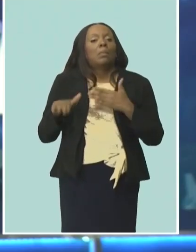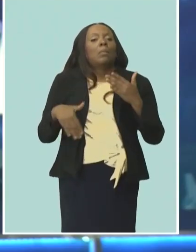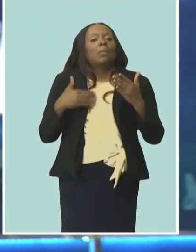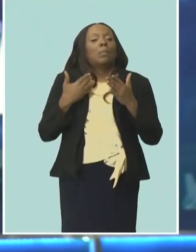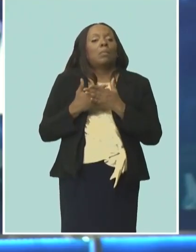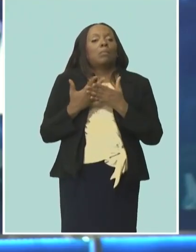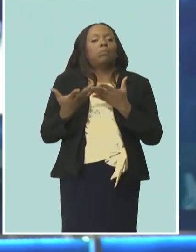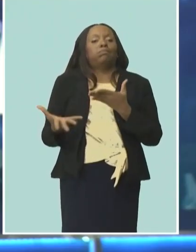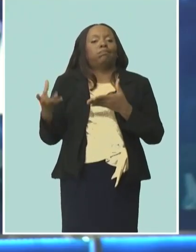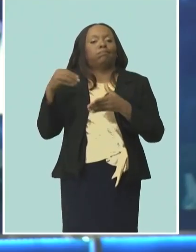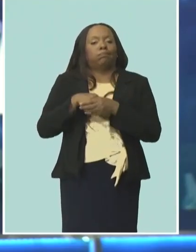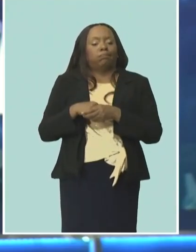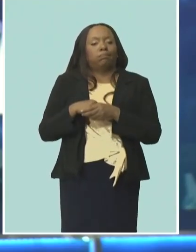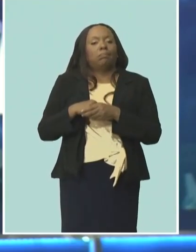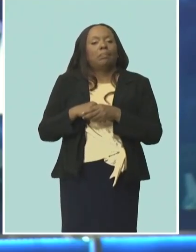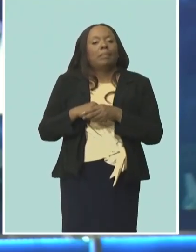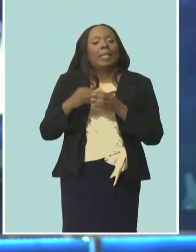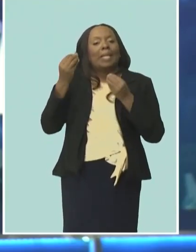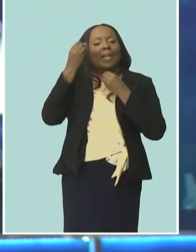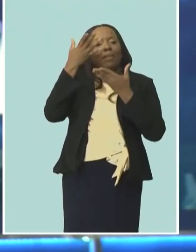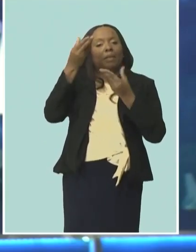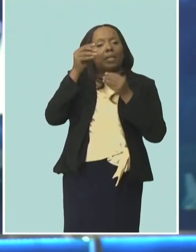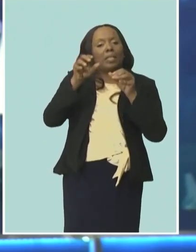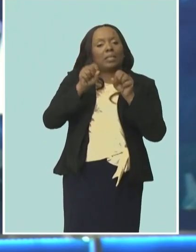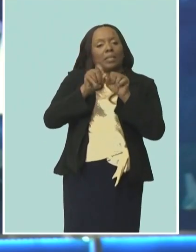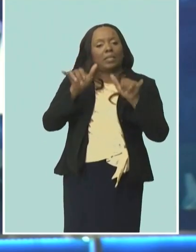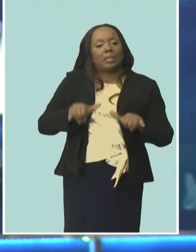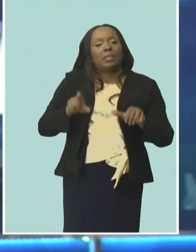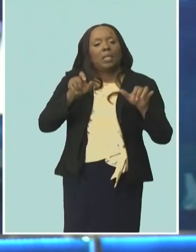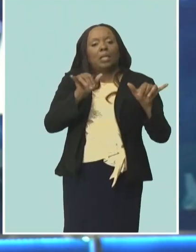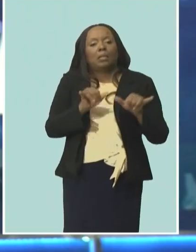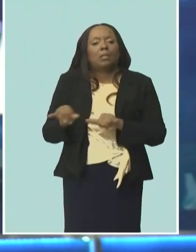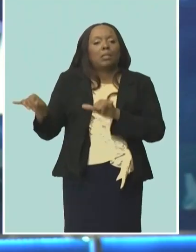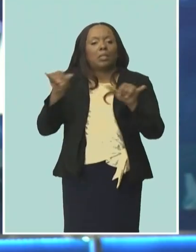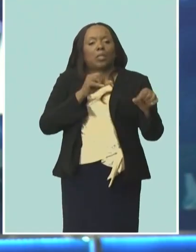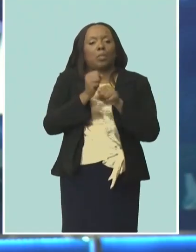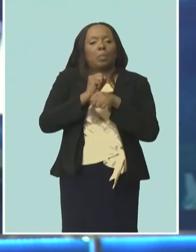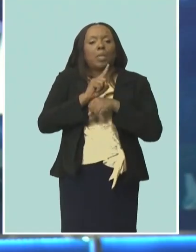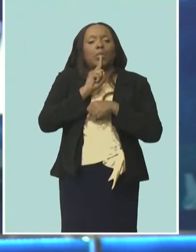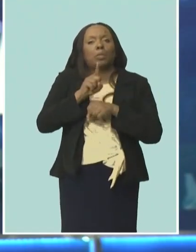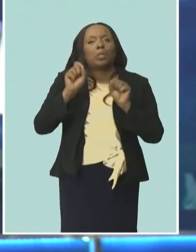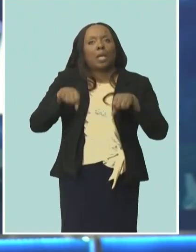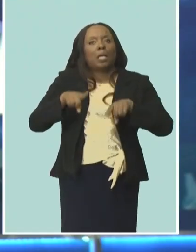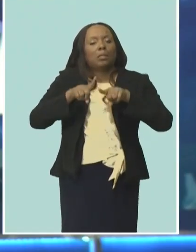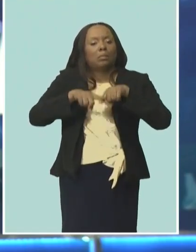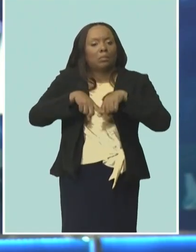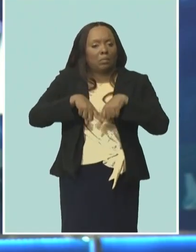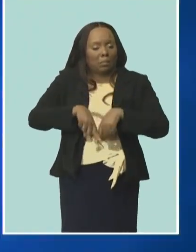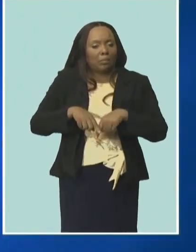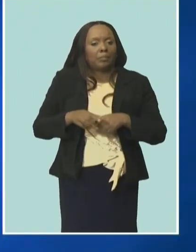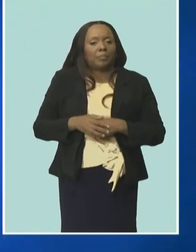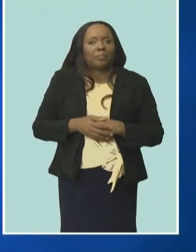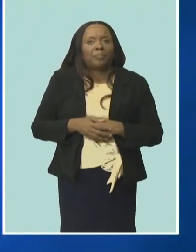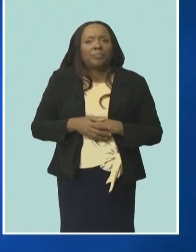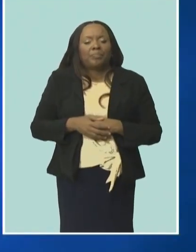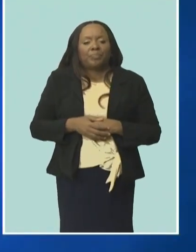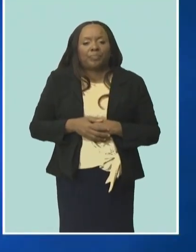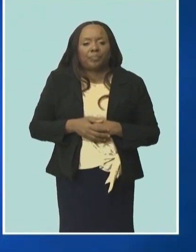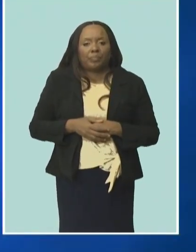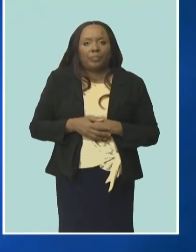within the data ecosystem and should be standardized to ensure accuracy and reliability. Especially if you're in